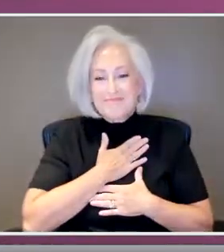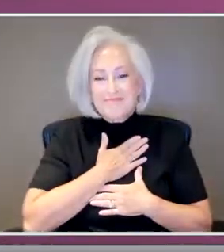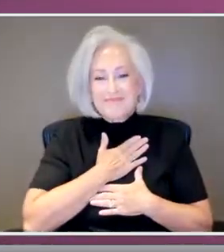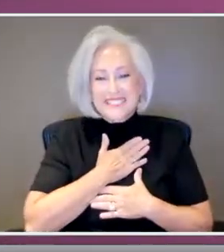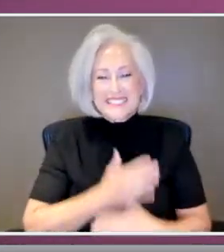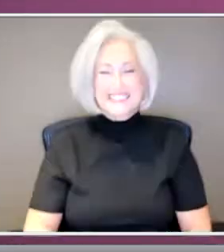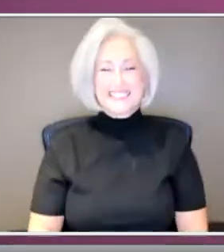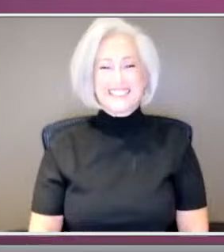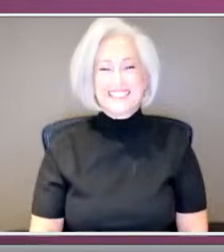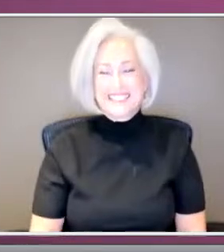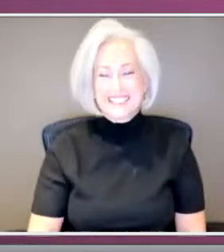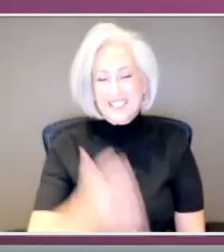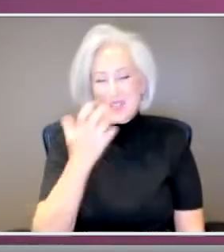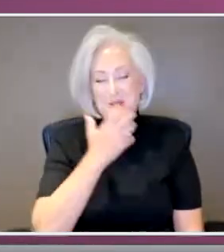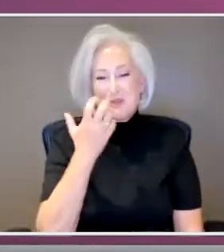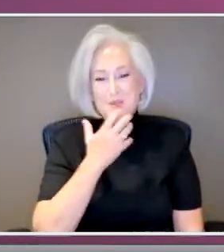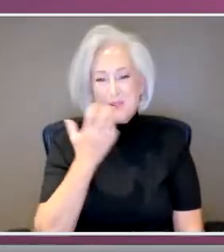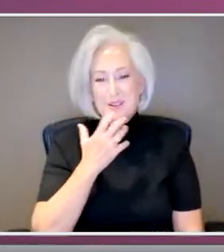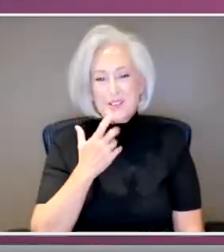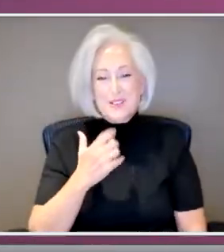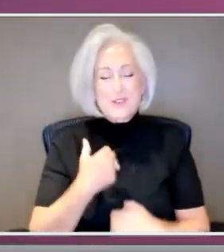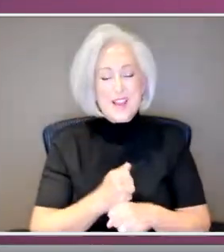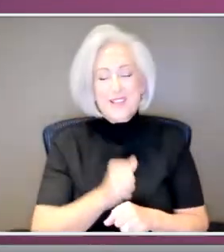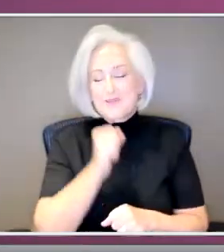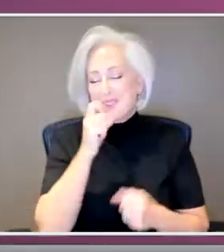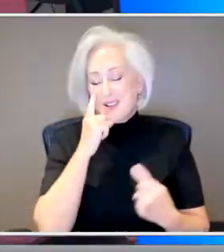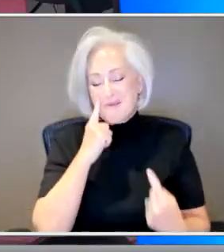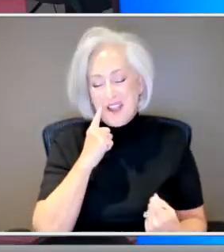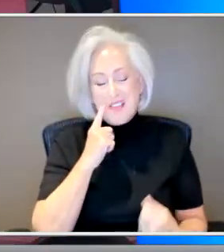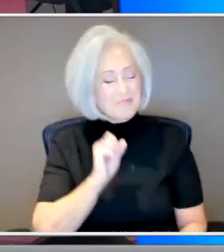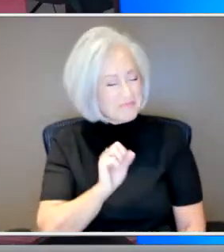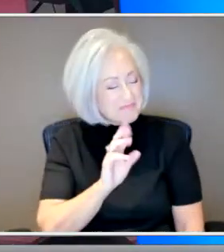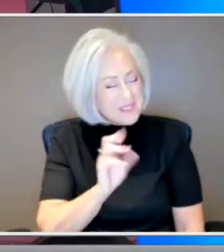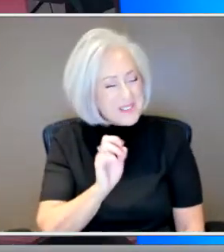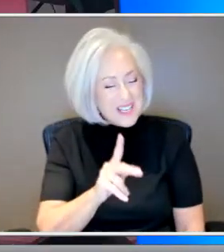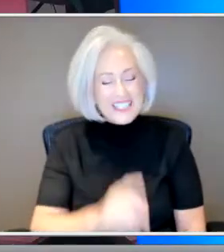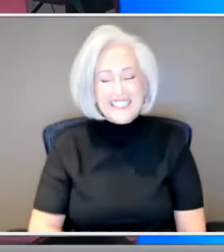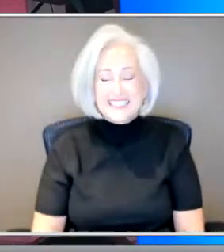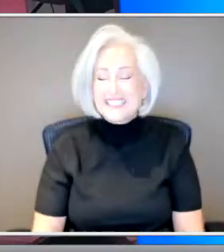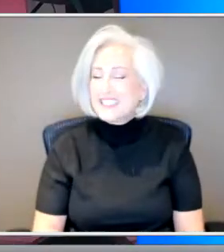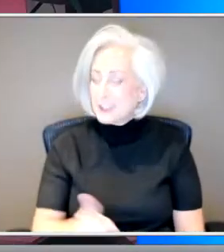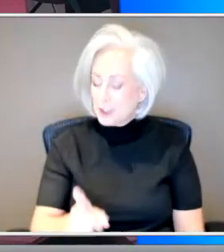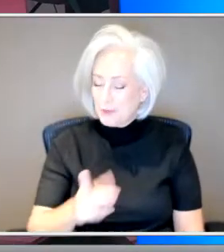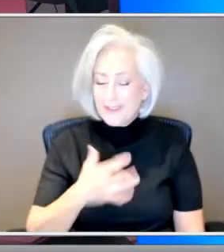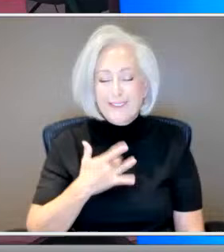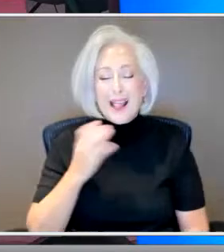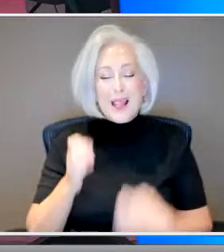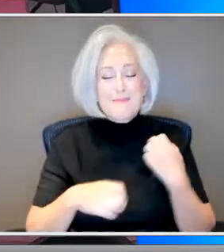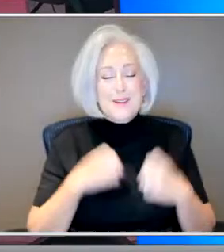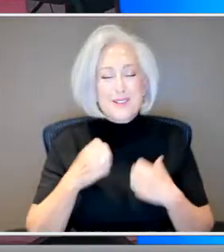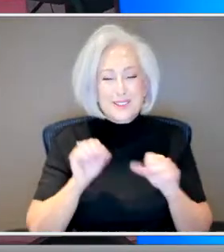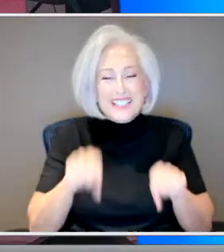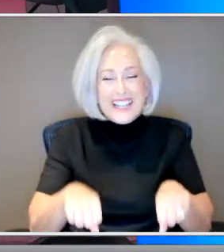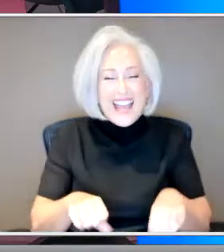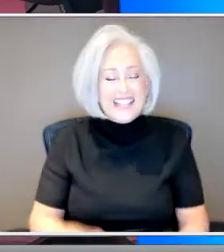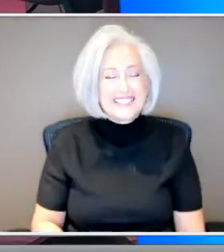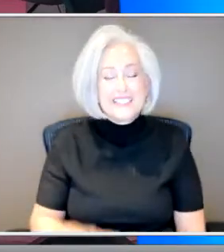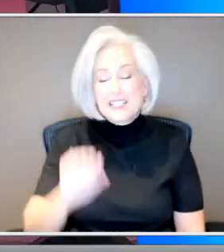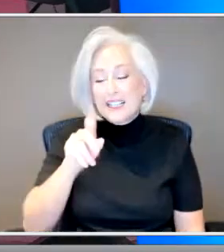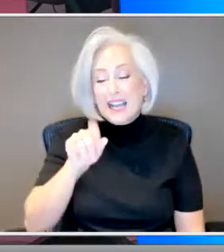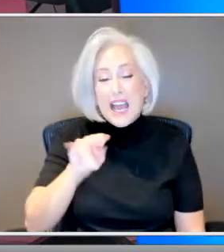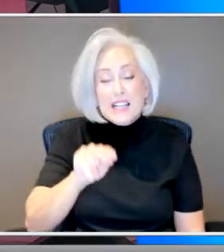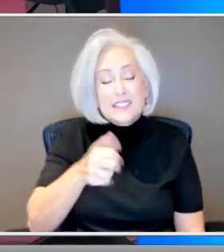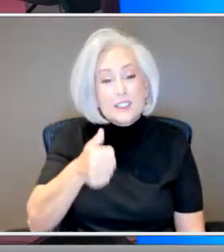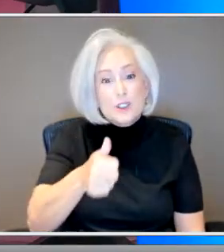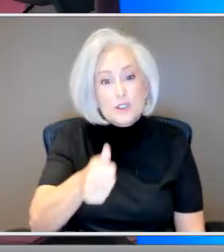it's something Try to keep it together, but yeah, it's okay. It's good. You're allowed to be emotional about this. And Addison, you didn't just make it through,